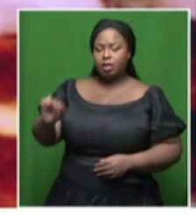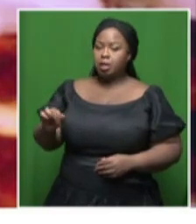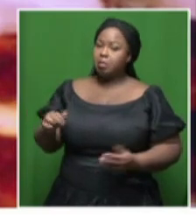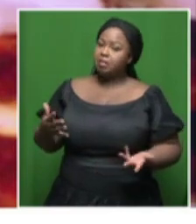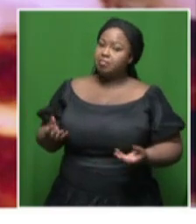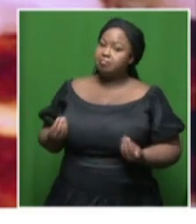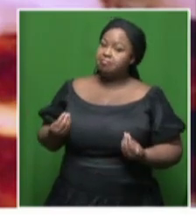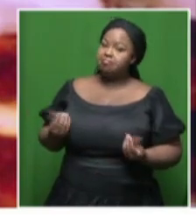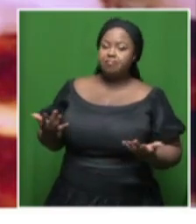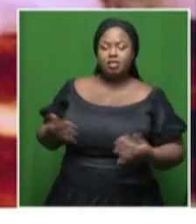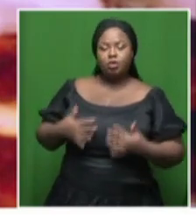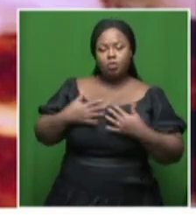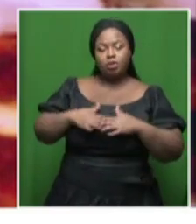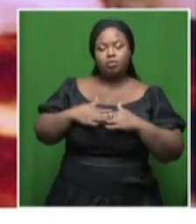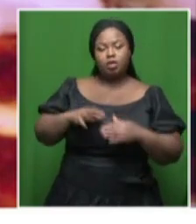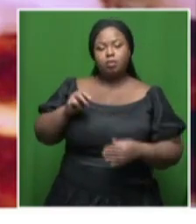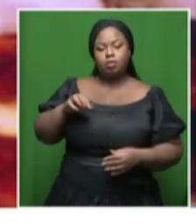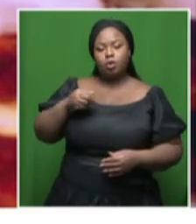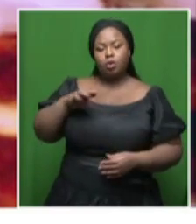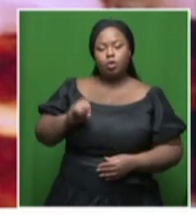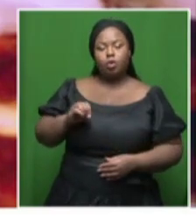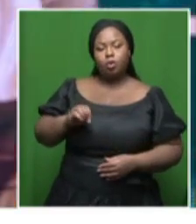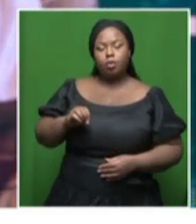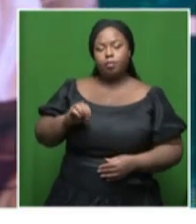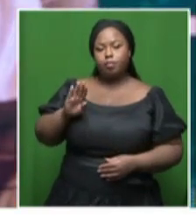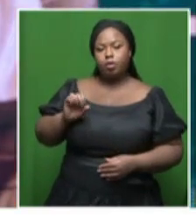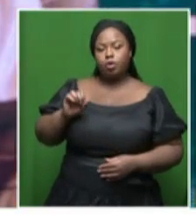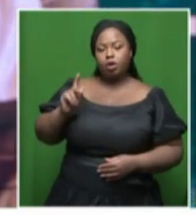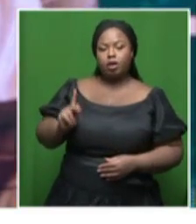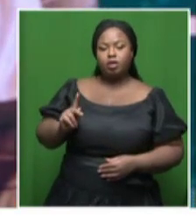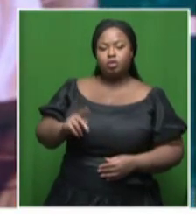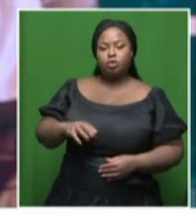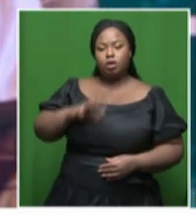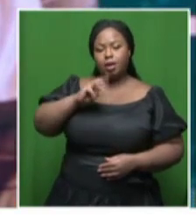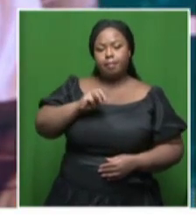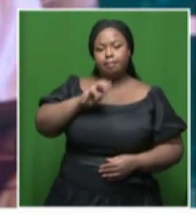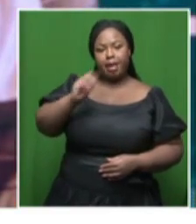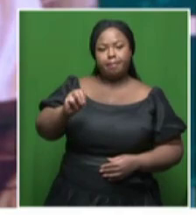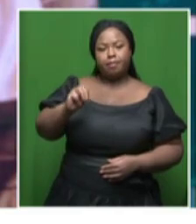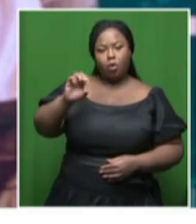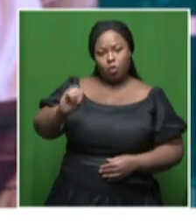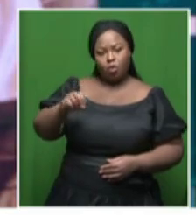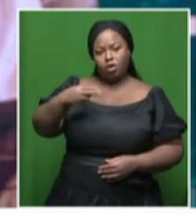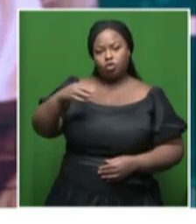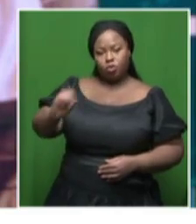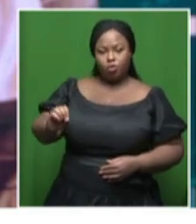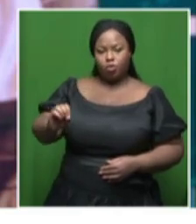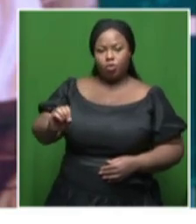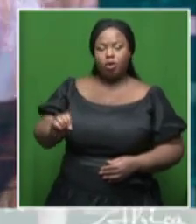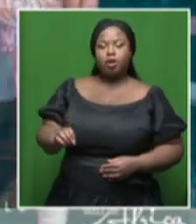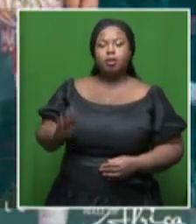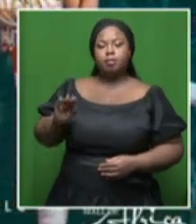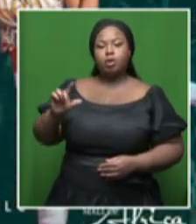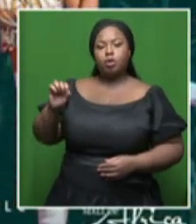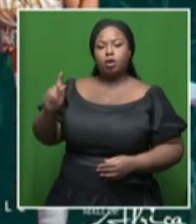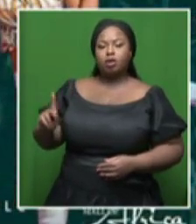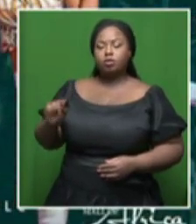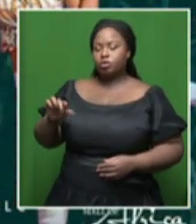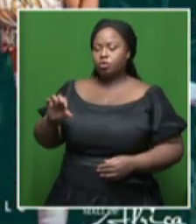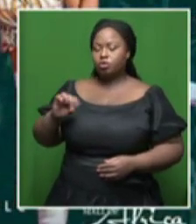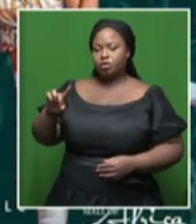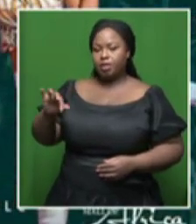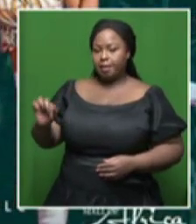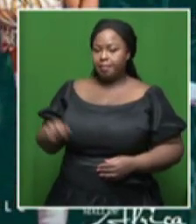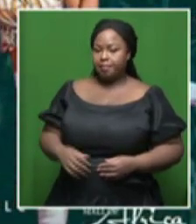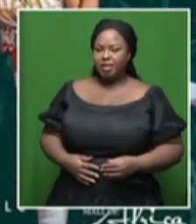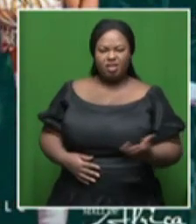find that, you can go to our website, MmohoBlock, and just remember it's two M's, M-M-O-H-O, MmohoBlock.co.za. So